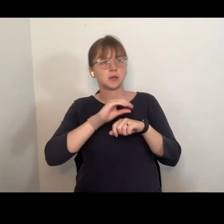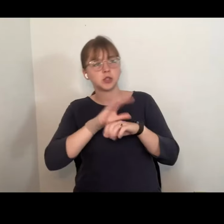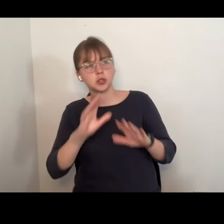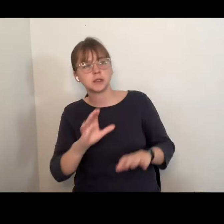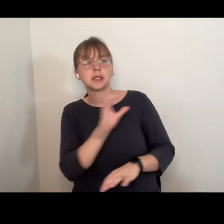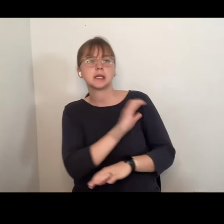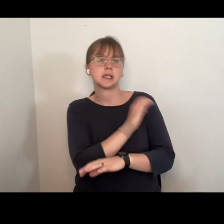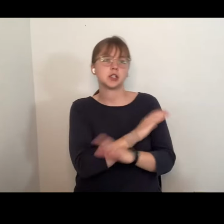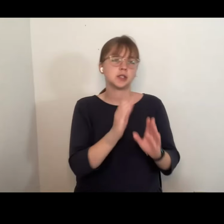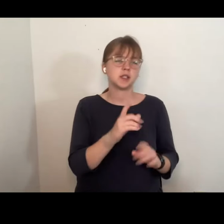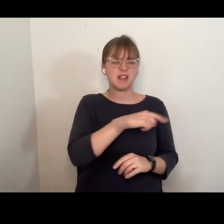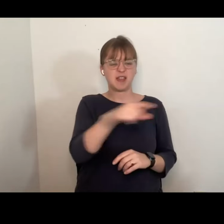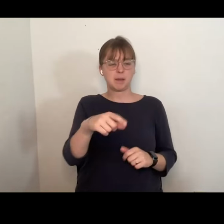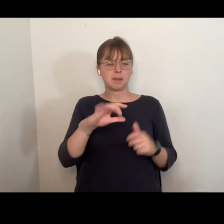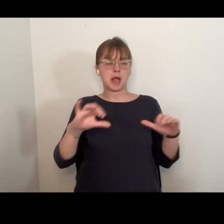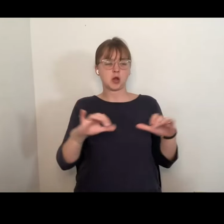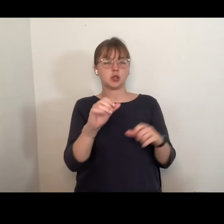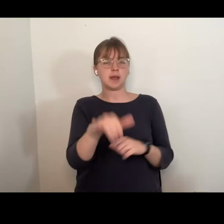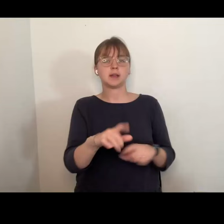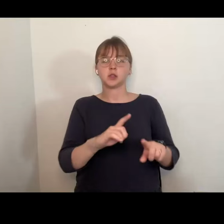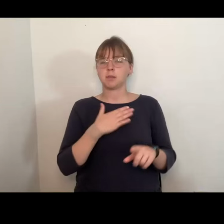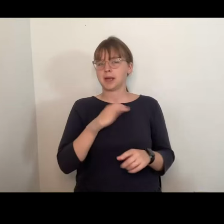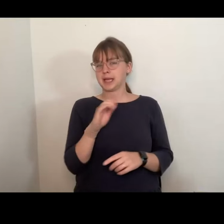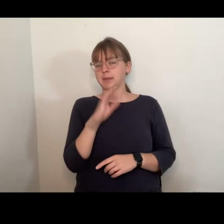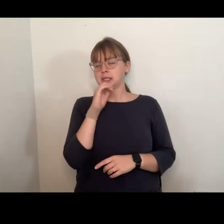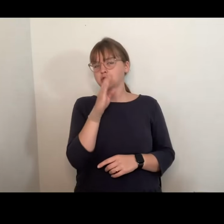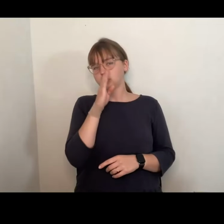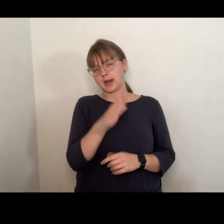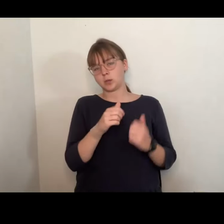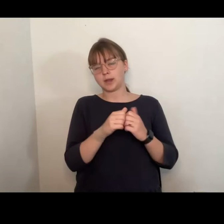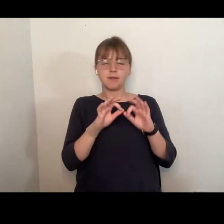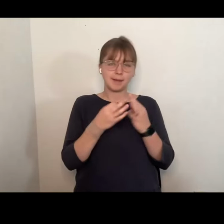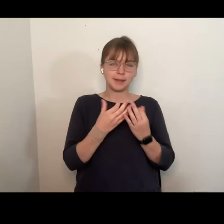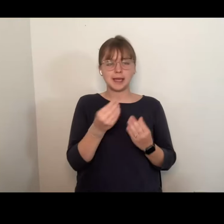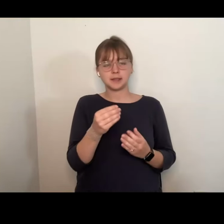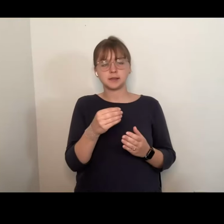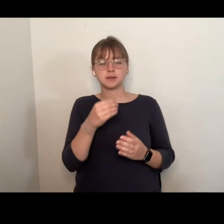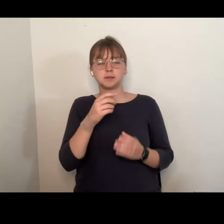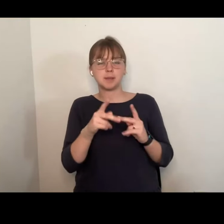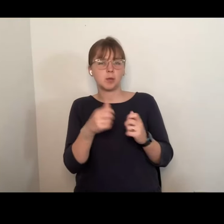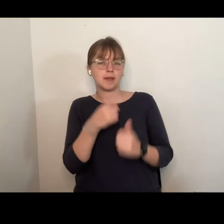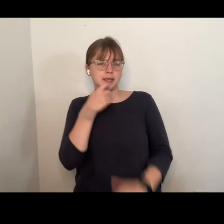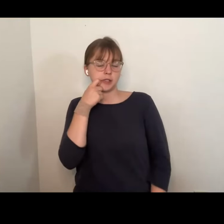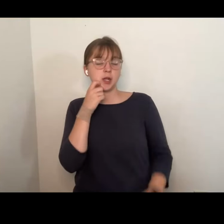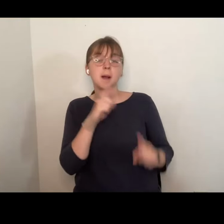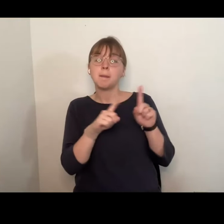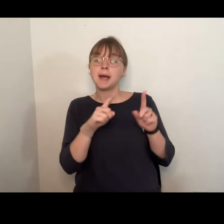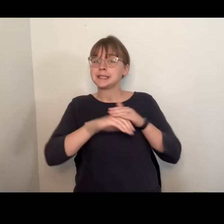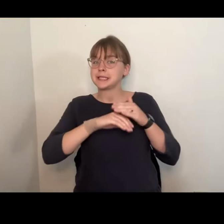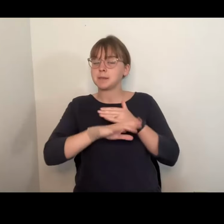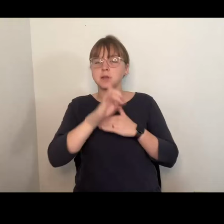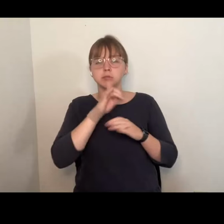clinicians to go do that. But agree that we do encourage that ability. I translate when I